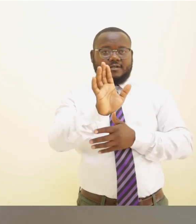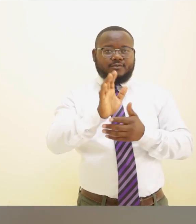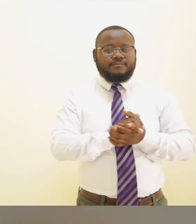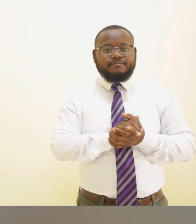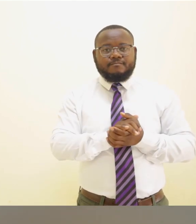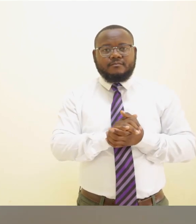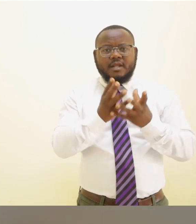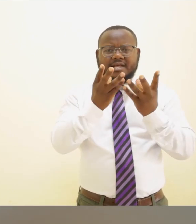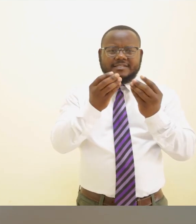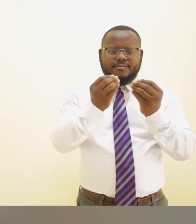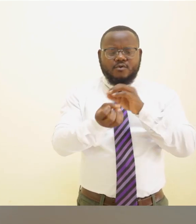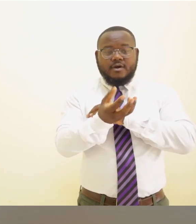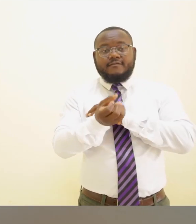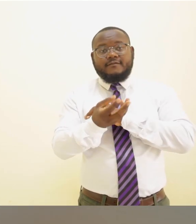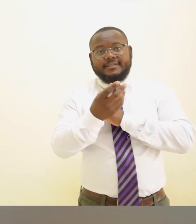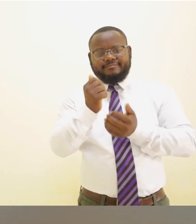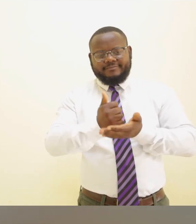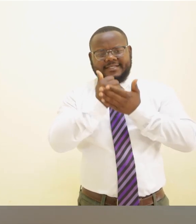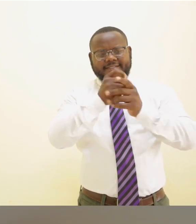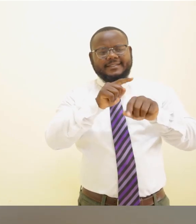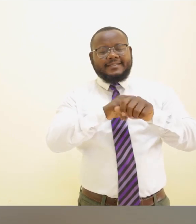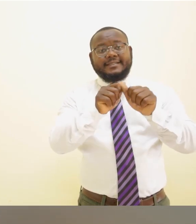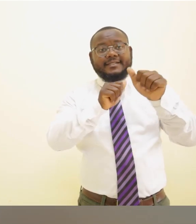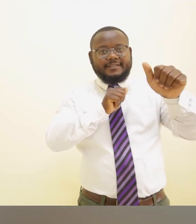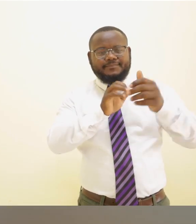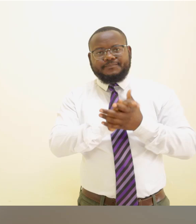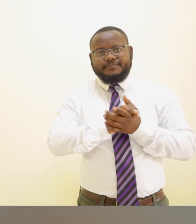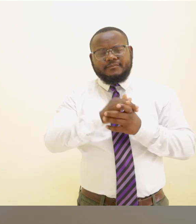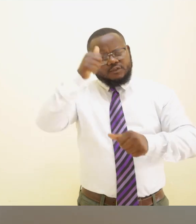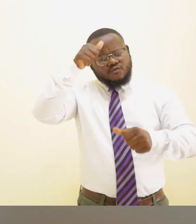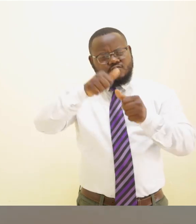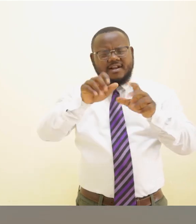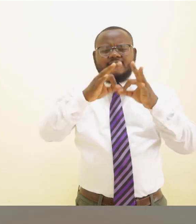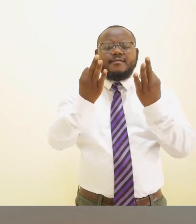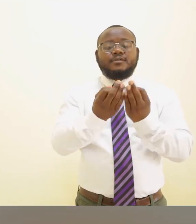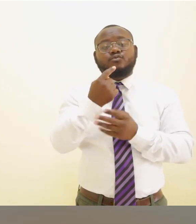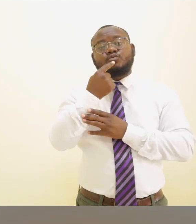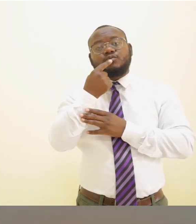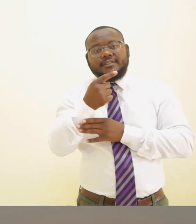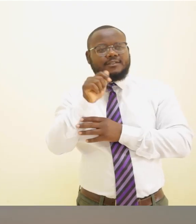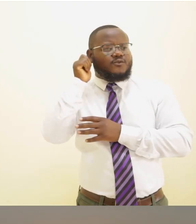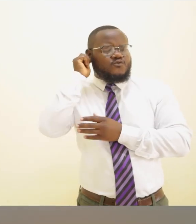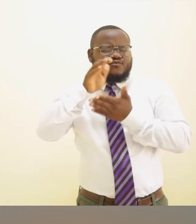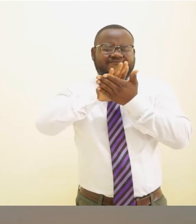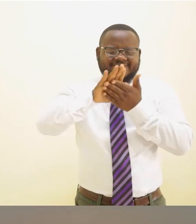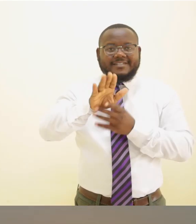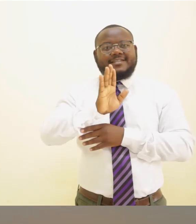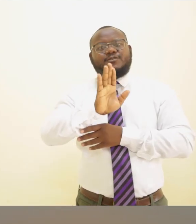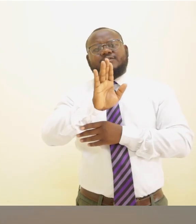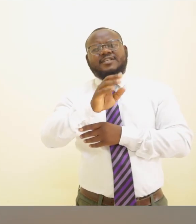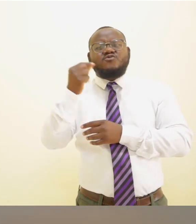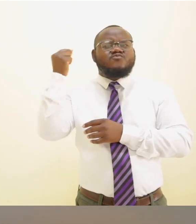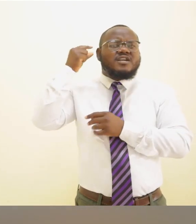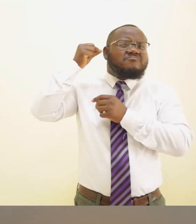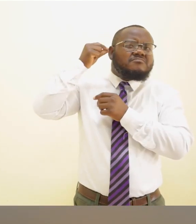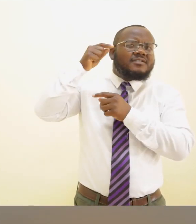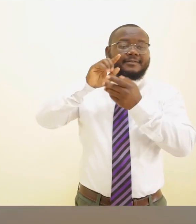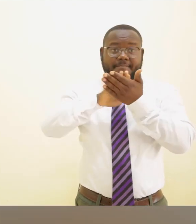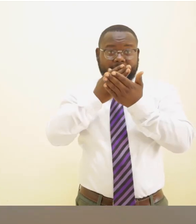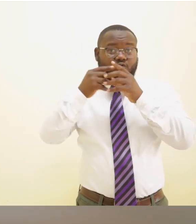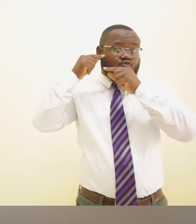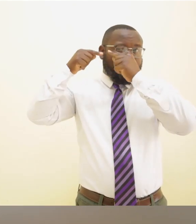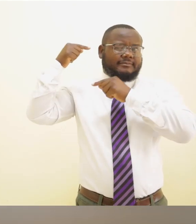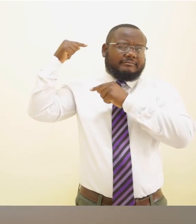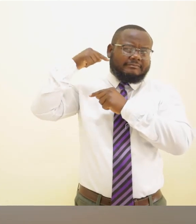Simple advice can go a long way. Remind families that the ear cleans itself, so there's no need for cotton buds, feathers, or sticks, which can push wax